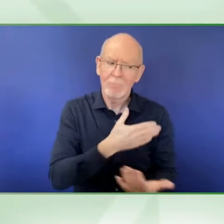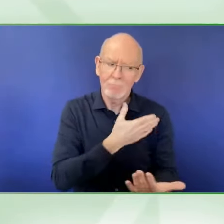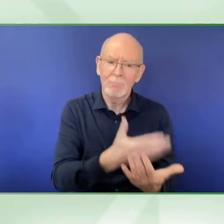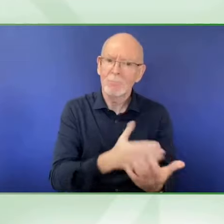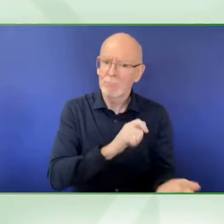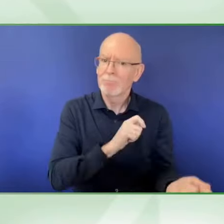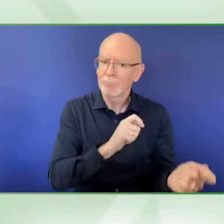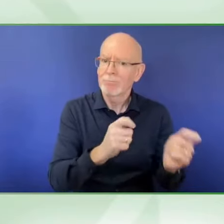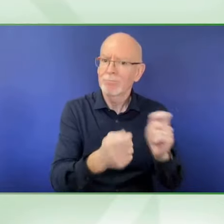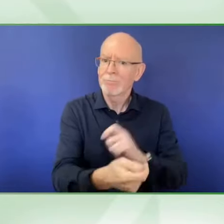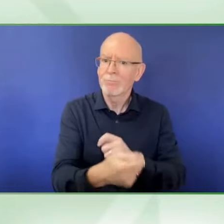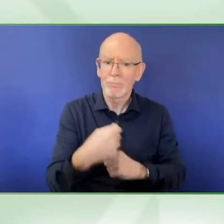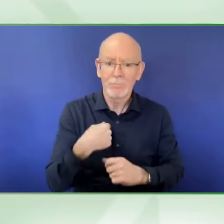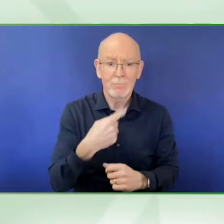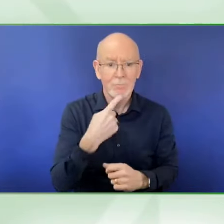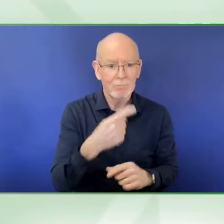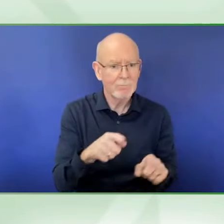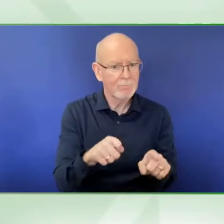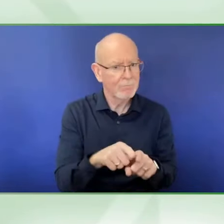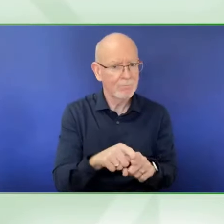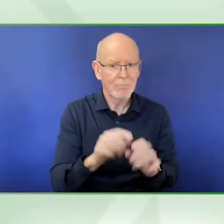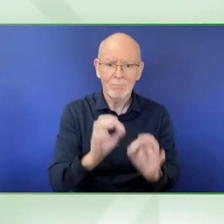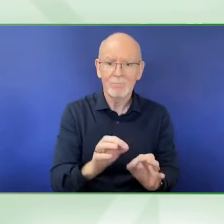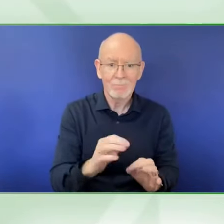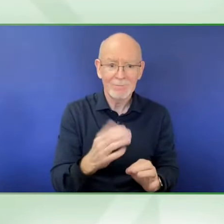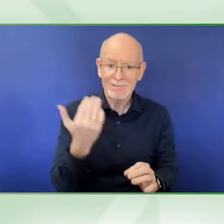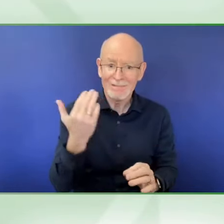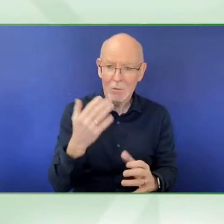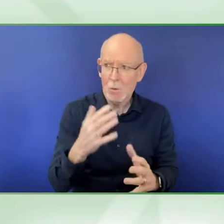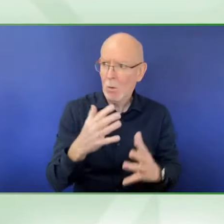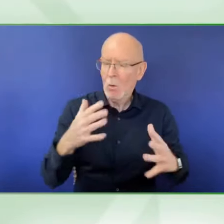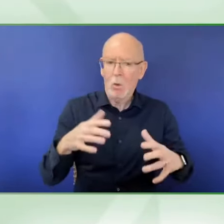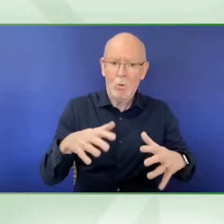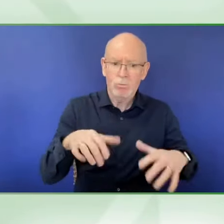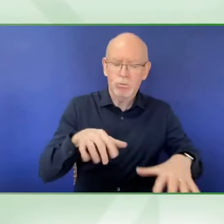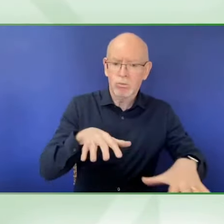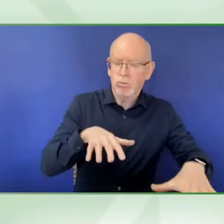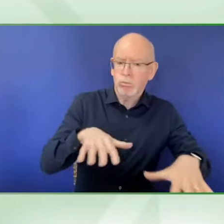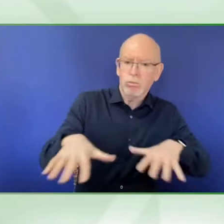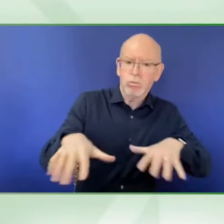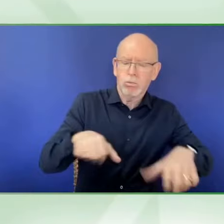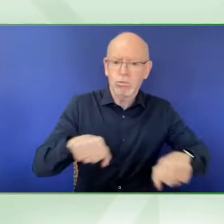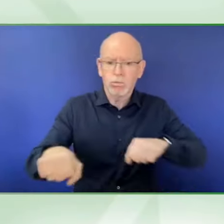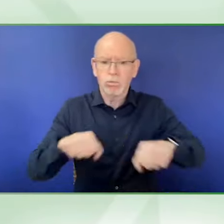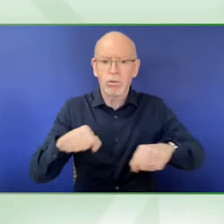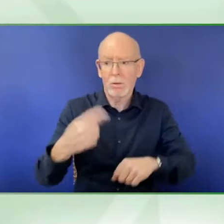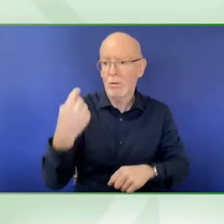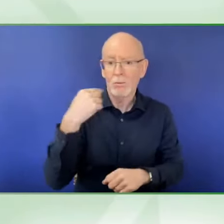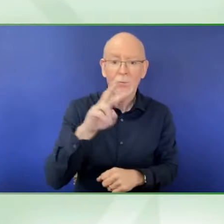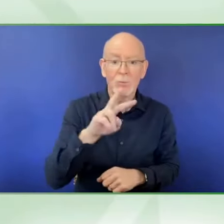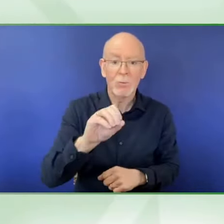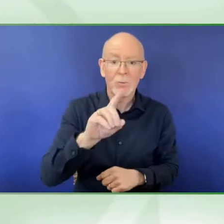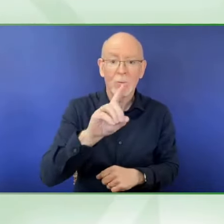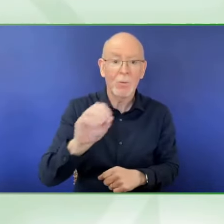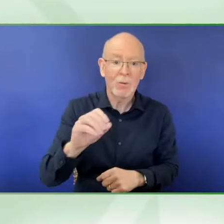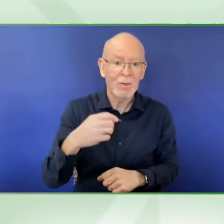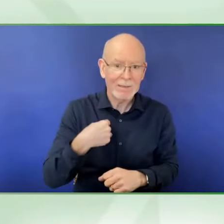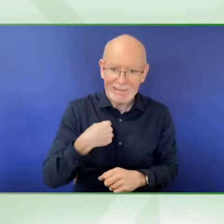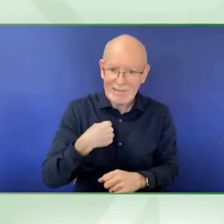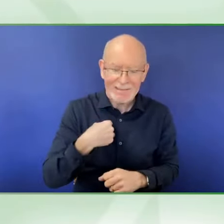those changes, and now we have this other legislation that has to do with the labor force, with